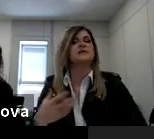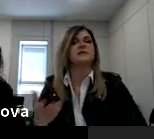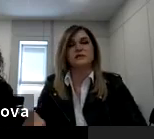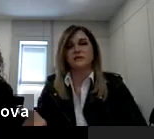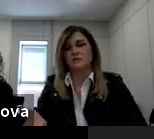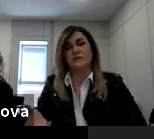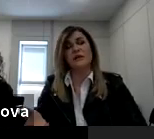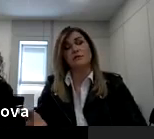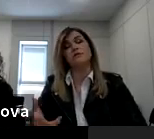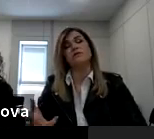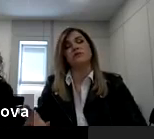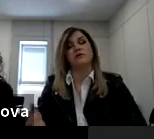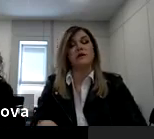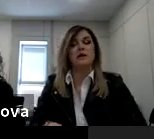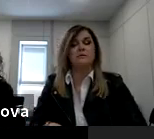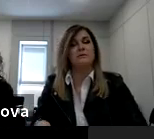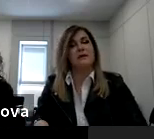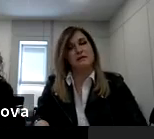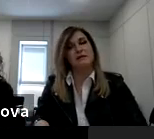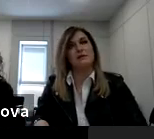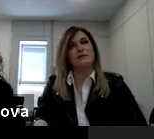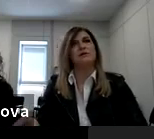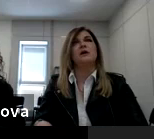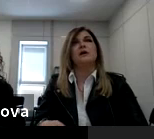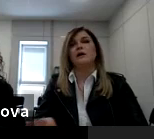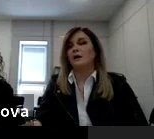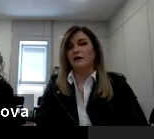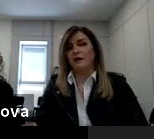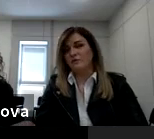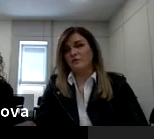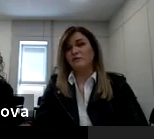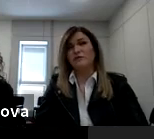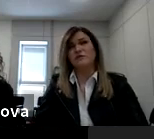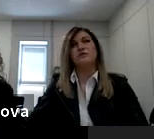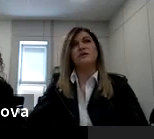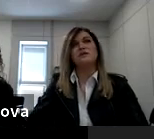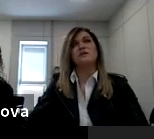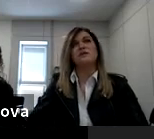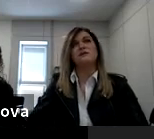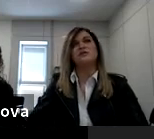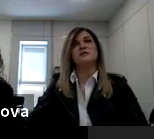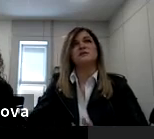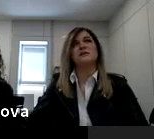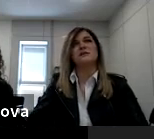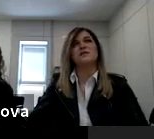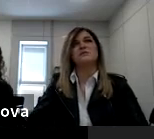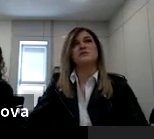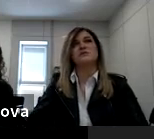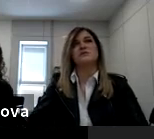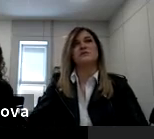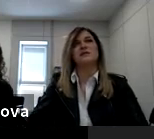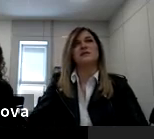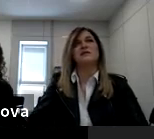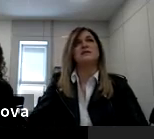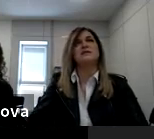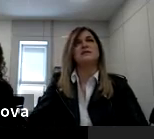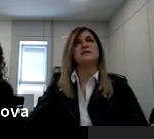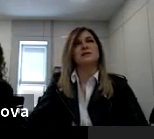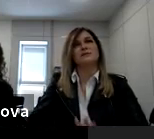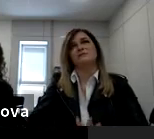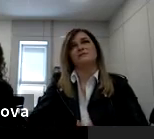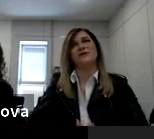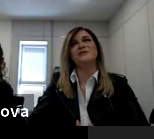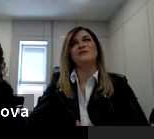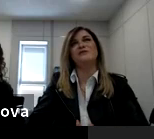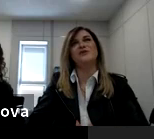quadrocopters, etc., etc. Then we will charge, but basically not. I'm sorry for the short answer. Just let us move to the next.